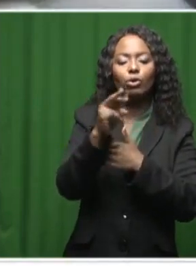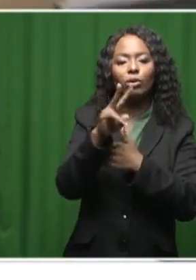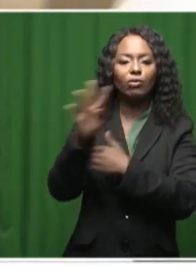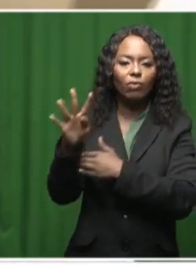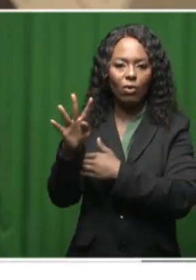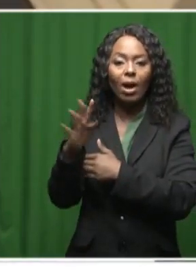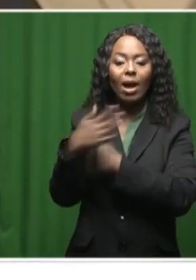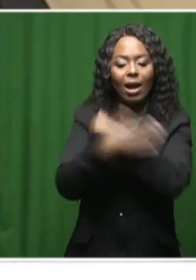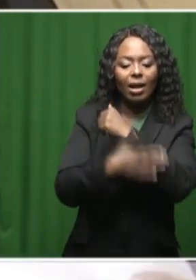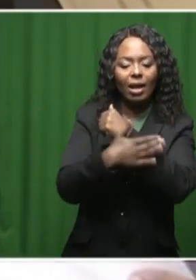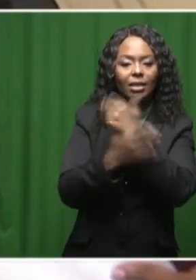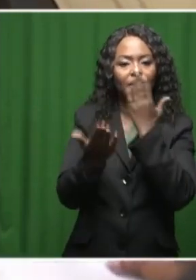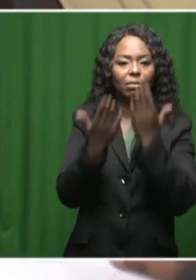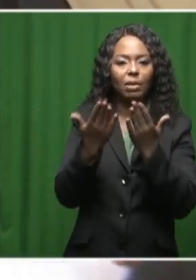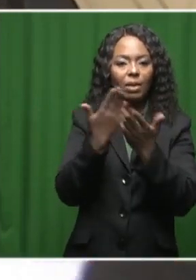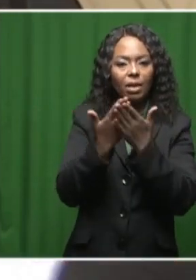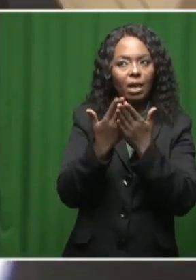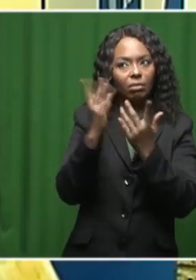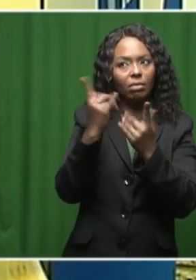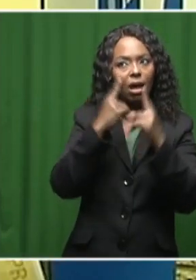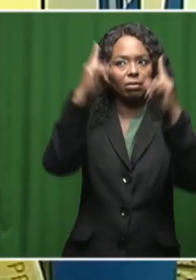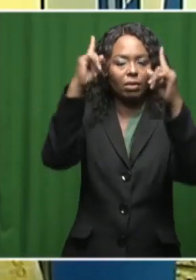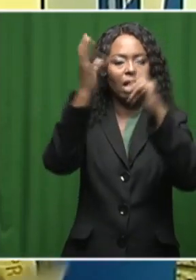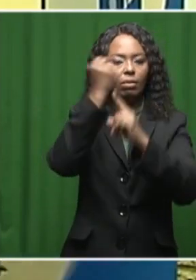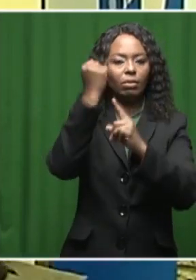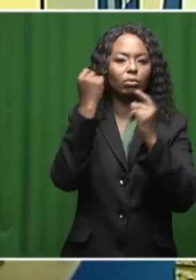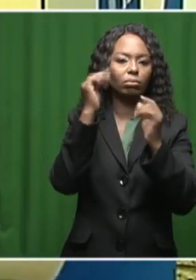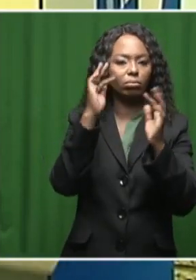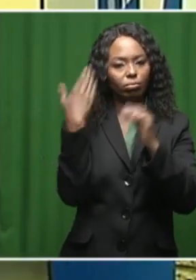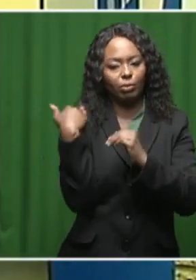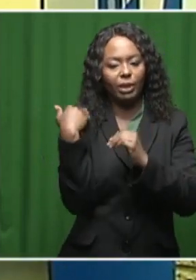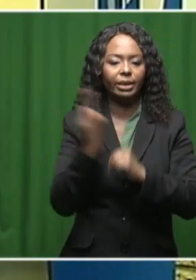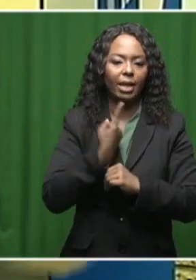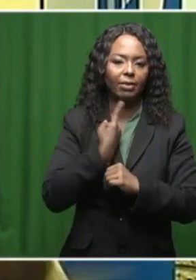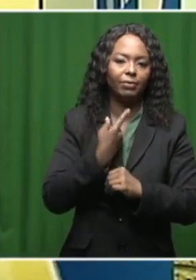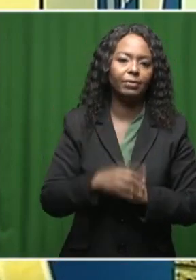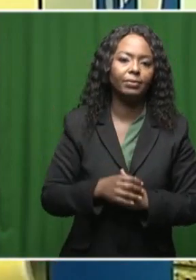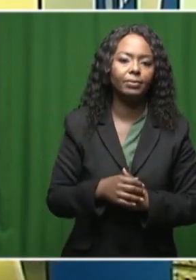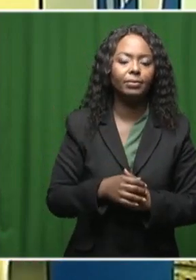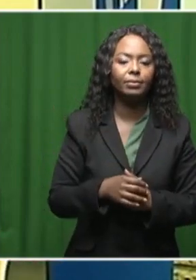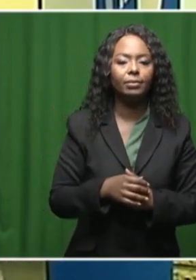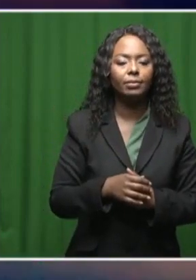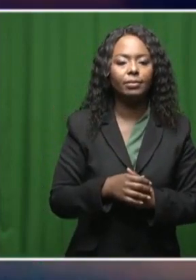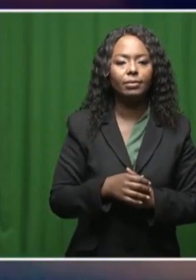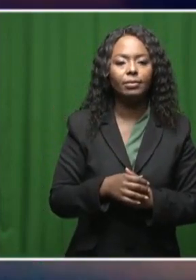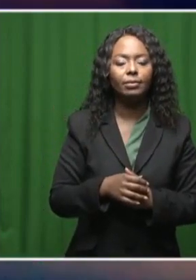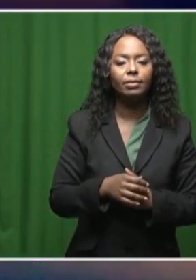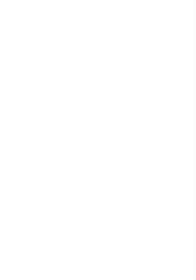Then the country should brace itself. Natasha Phiri, SABC News, Johannesburg.